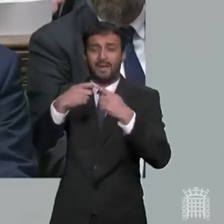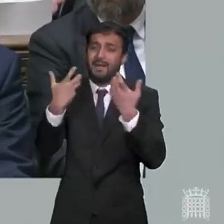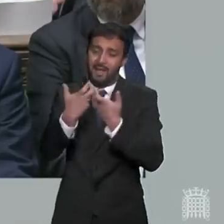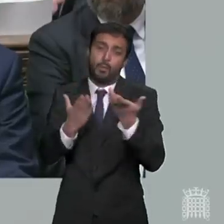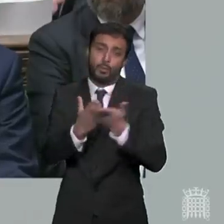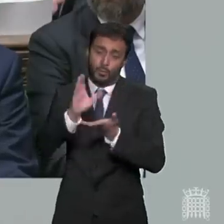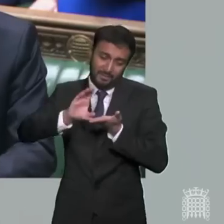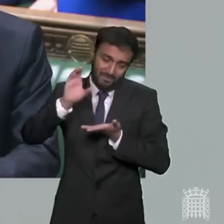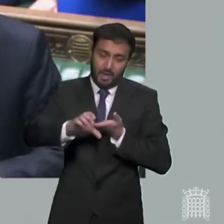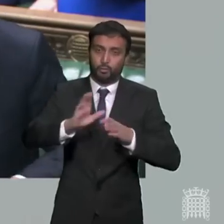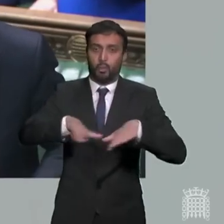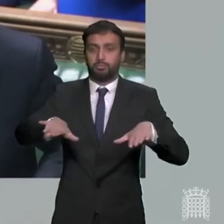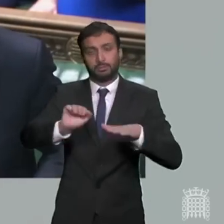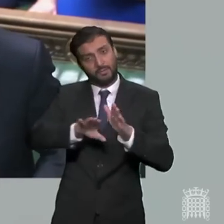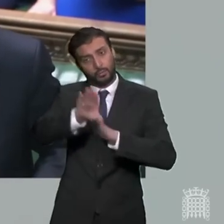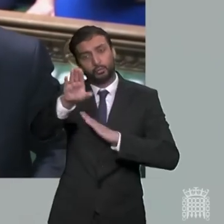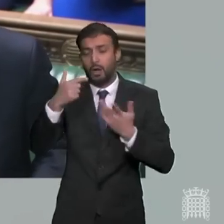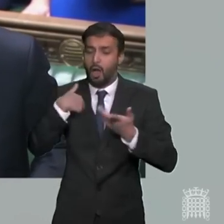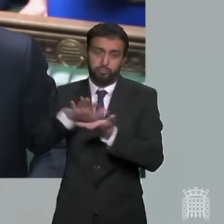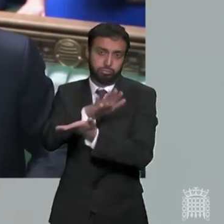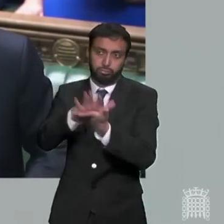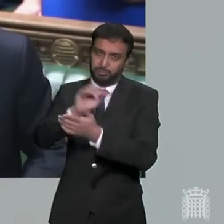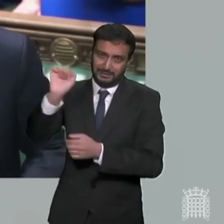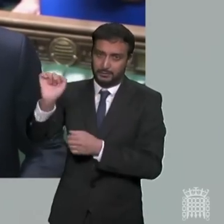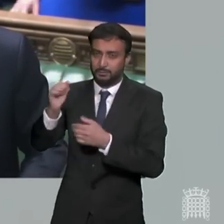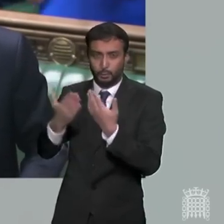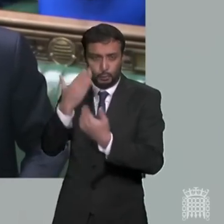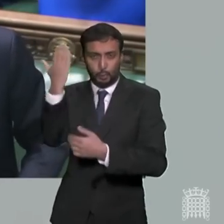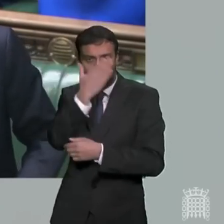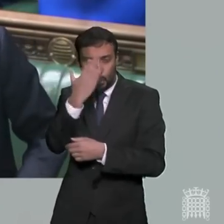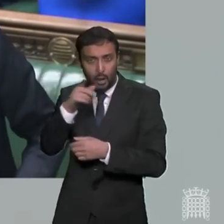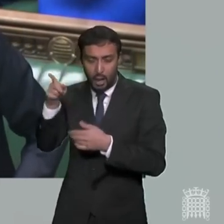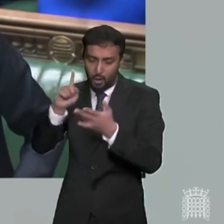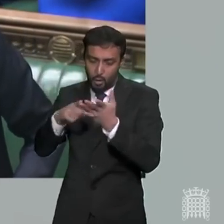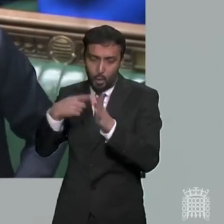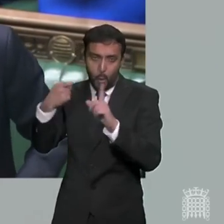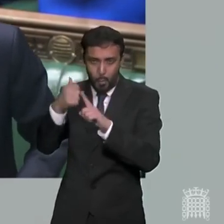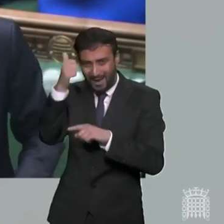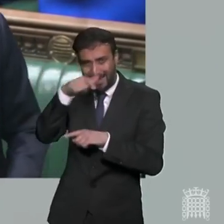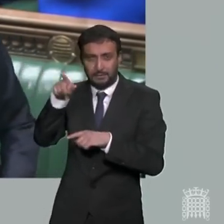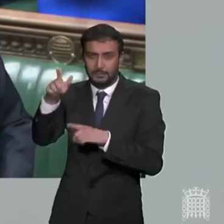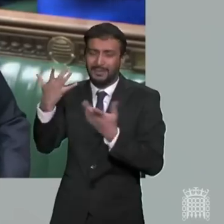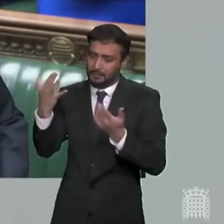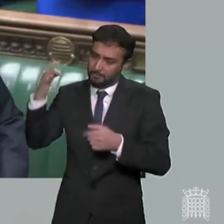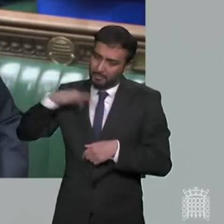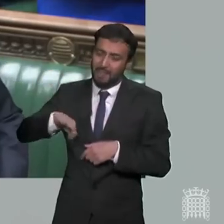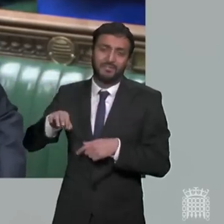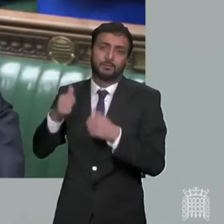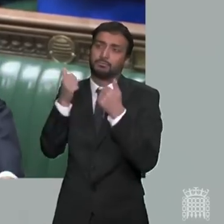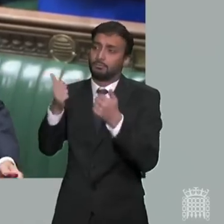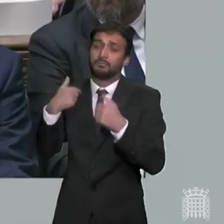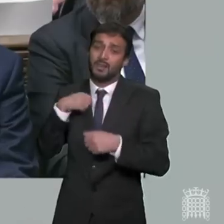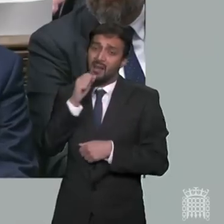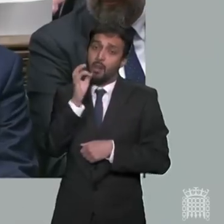Academy in his constituency is benefiting from our school rebuilding programme, and I will certainly ask my office to keep his kind invitation